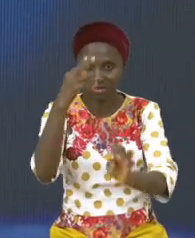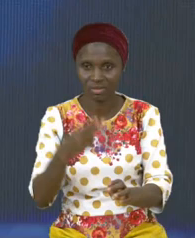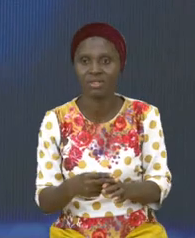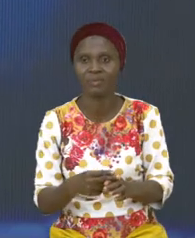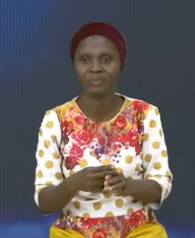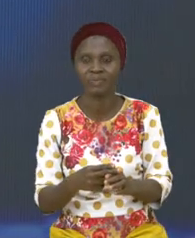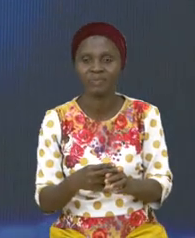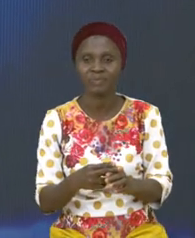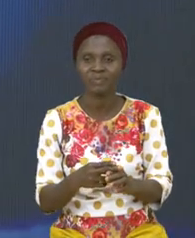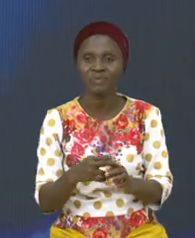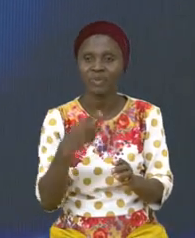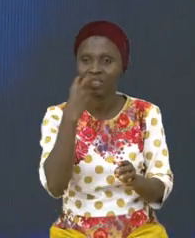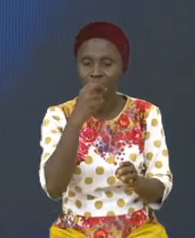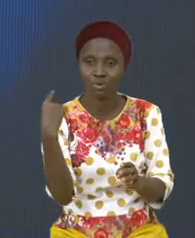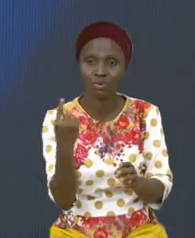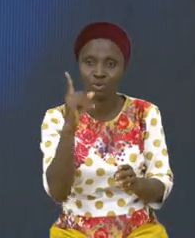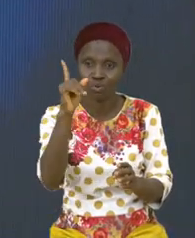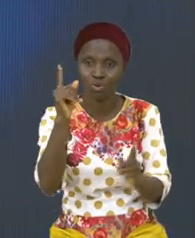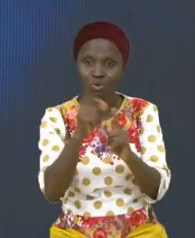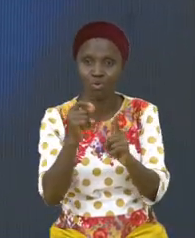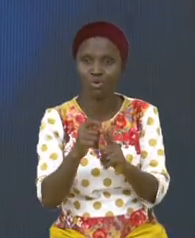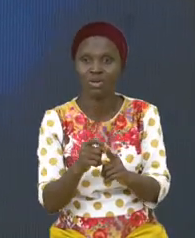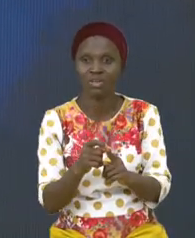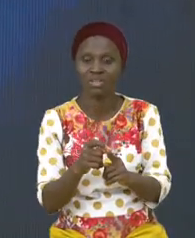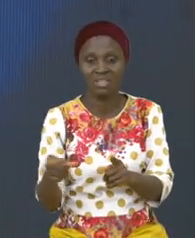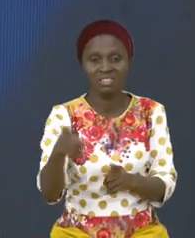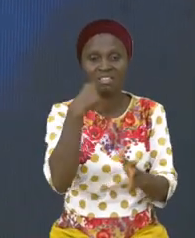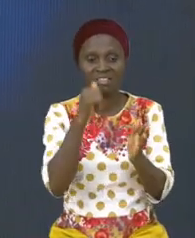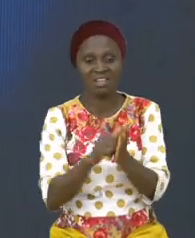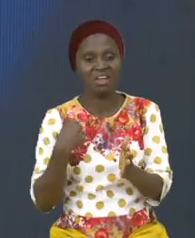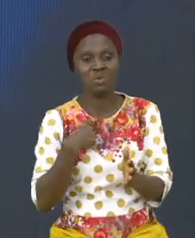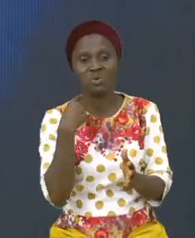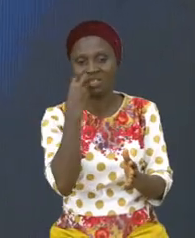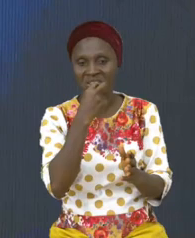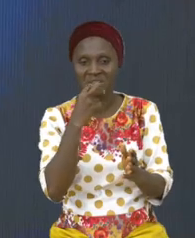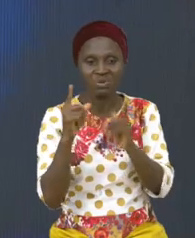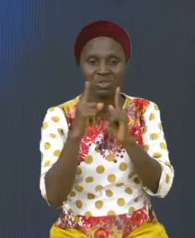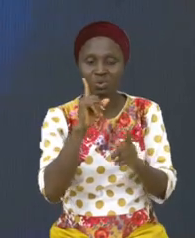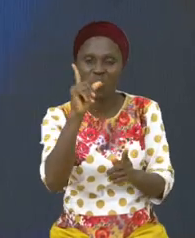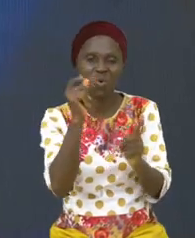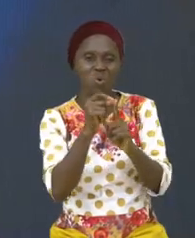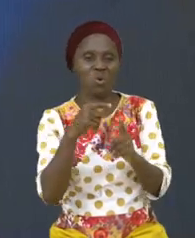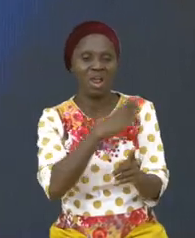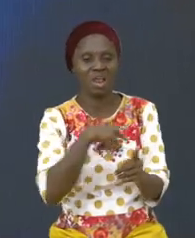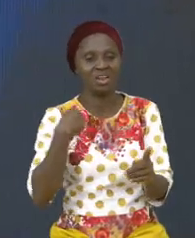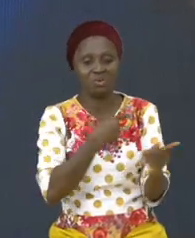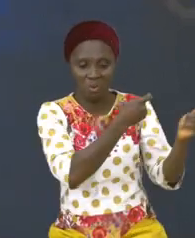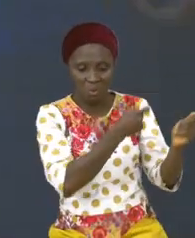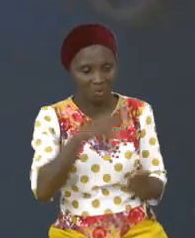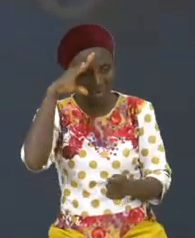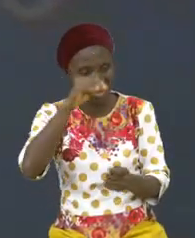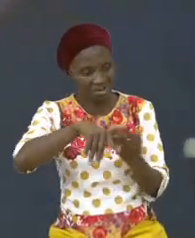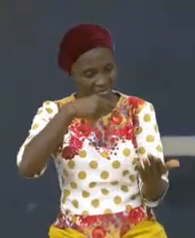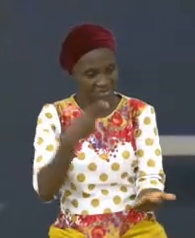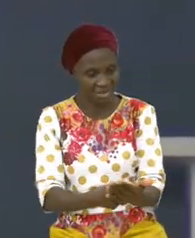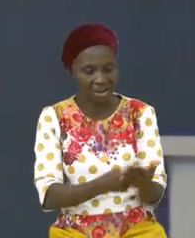one word and it brought him down. So weak, we spoke only one word and brought